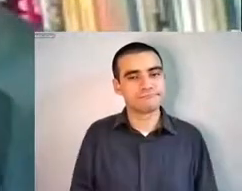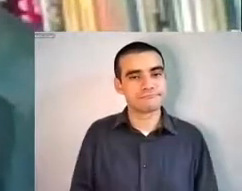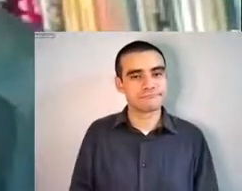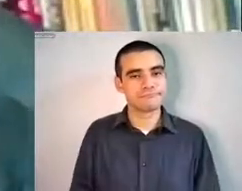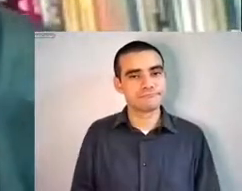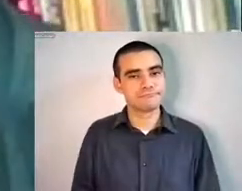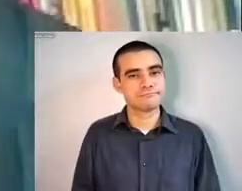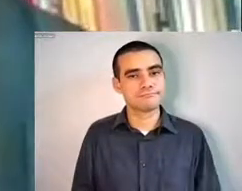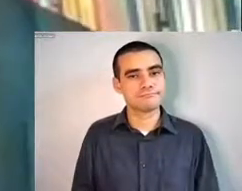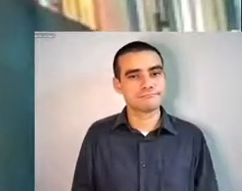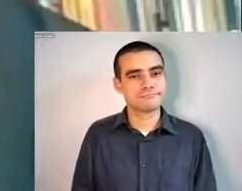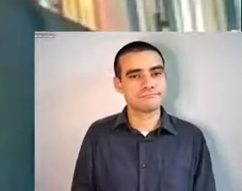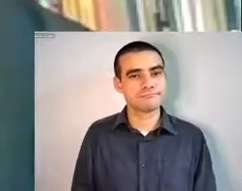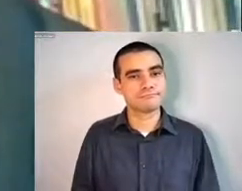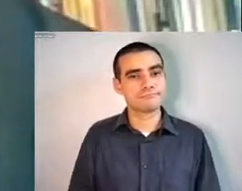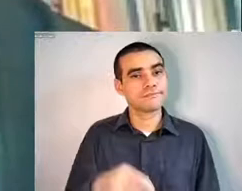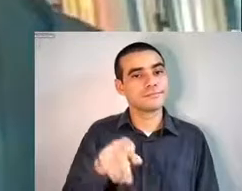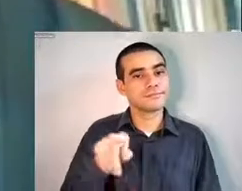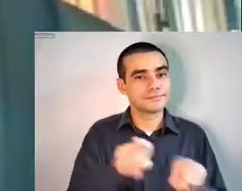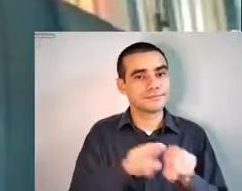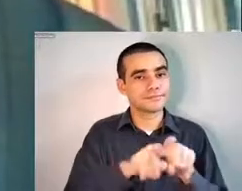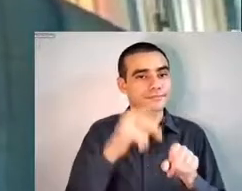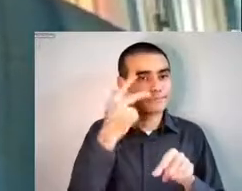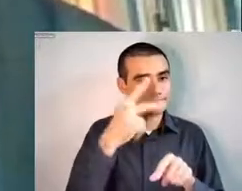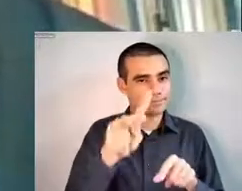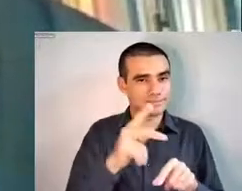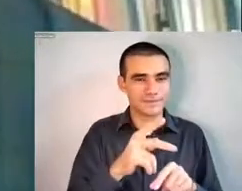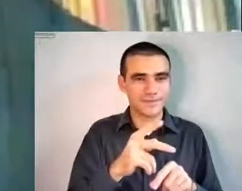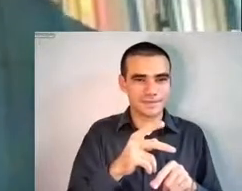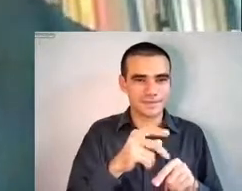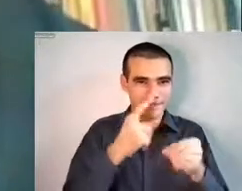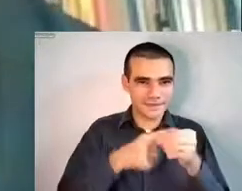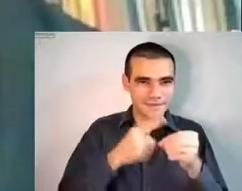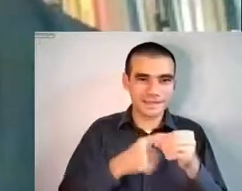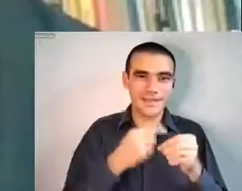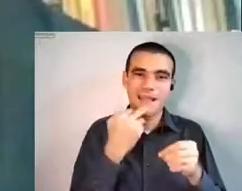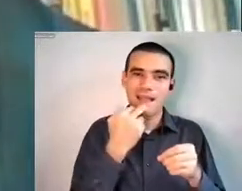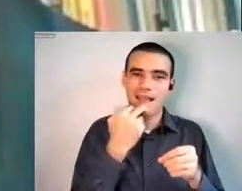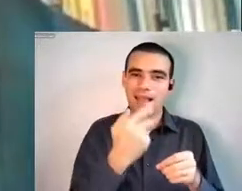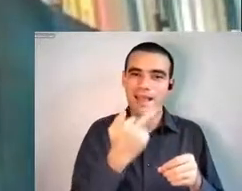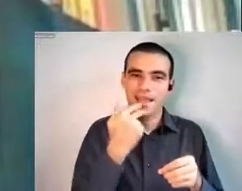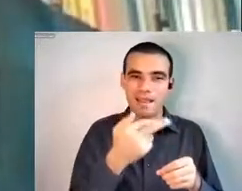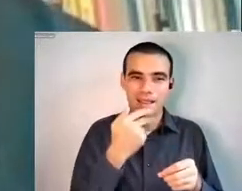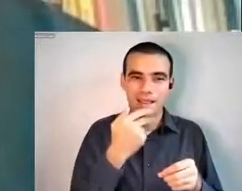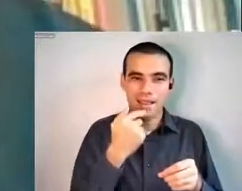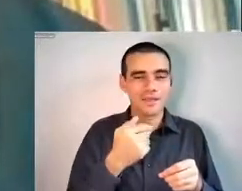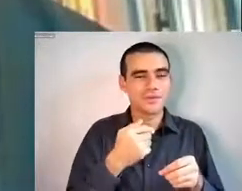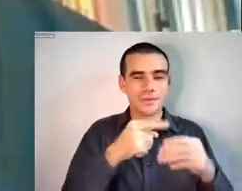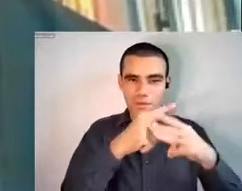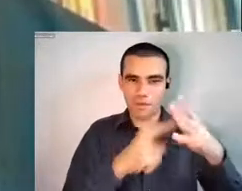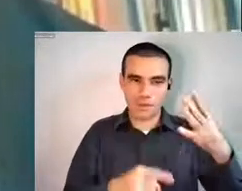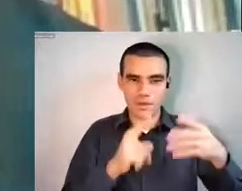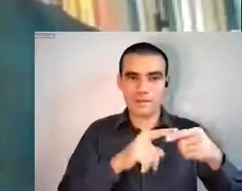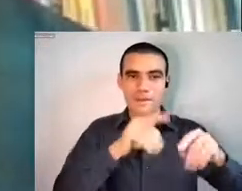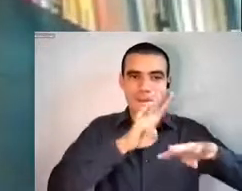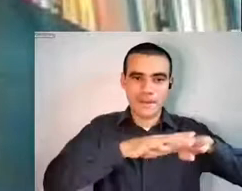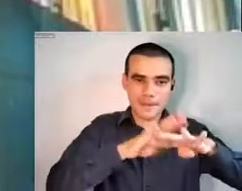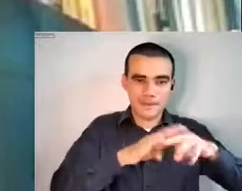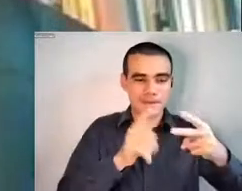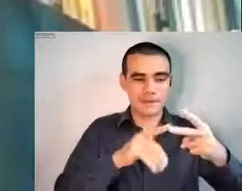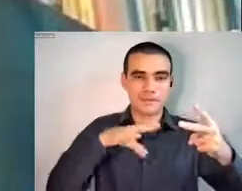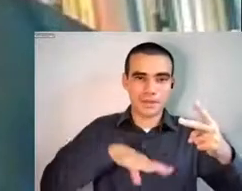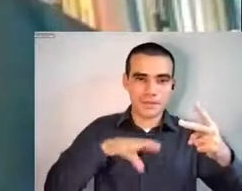And also, members of the society, they need to learn four languages: